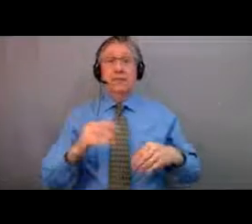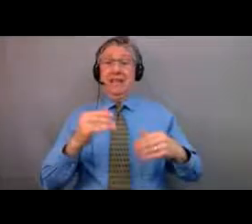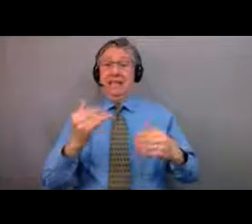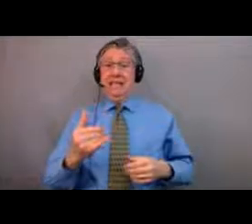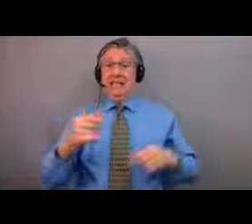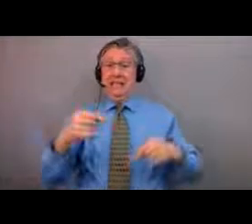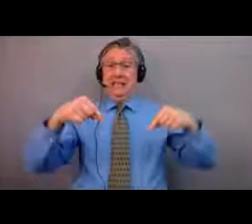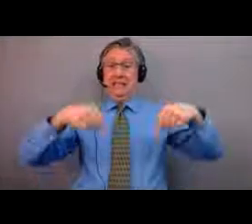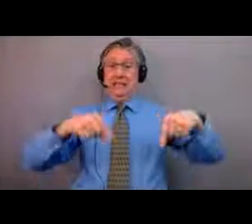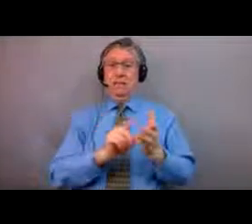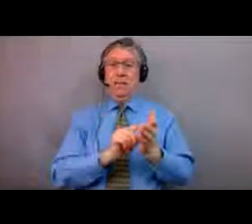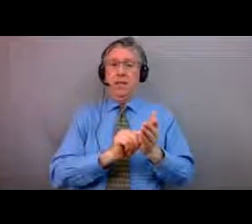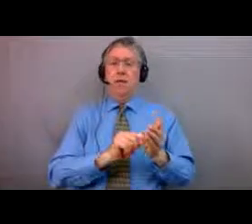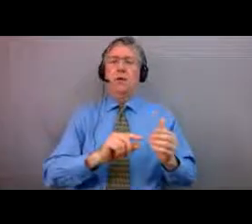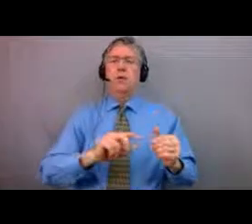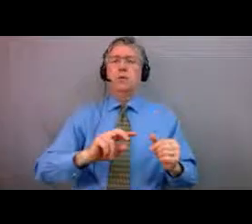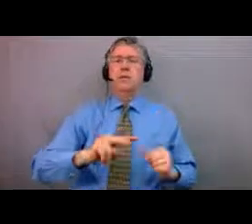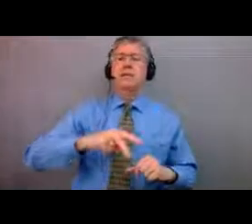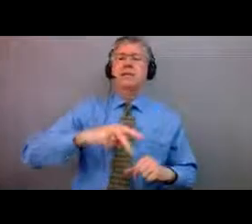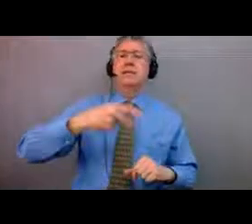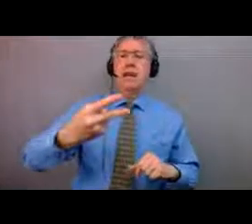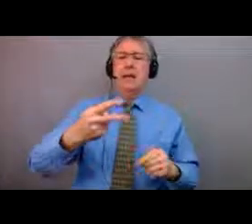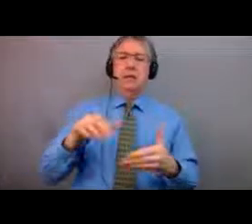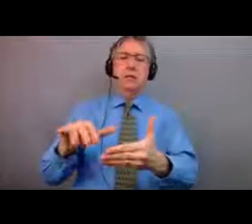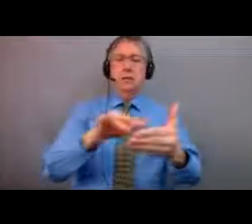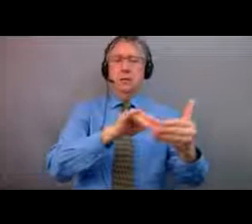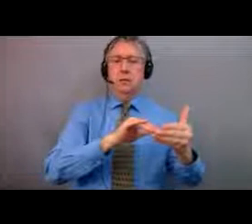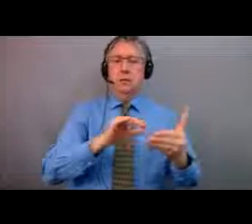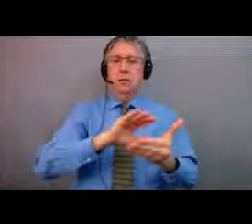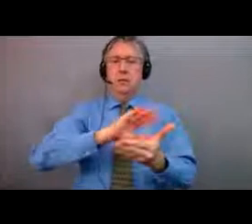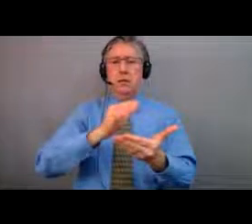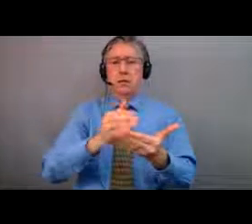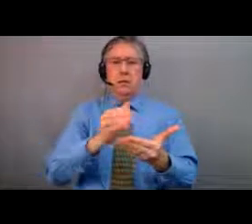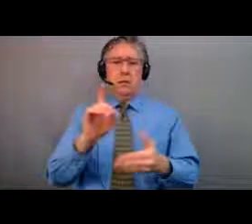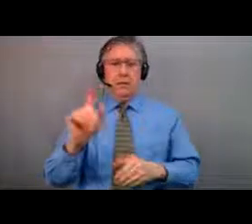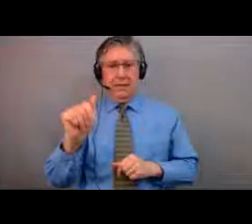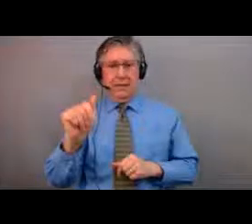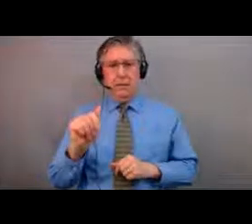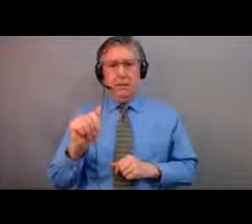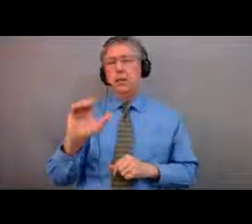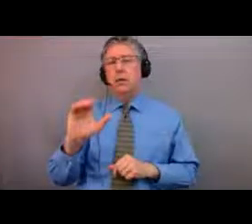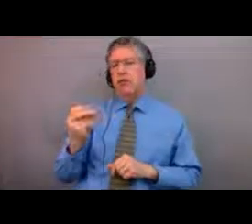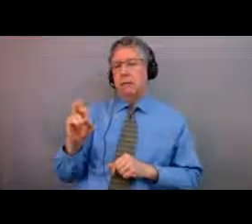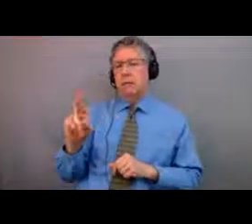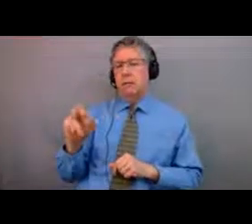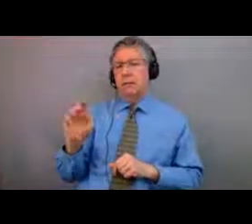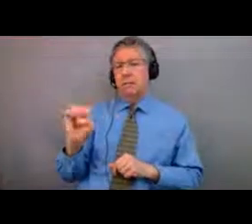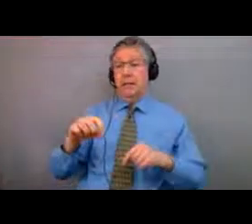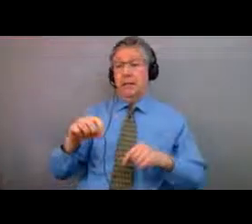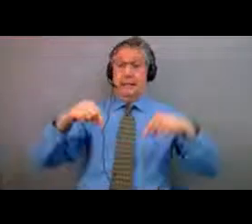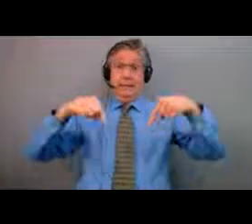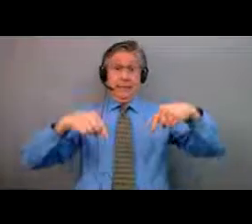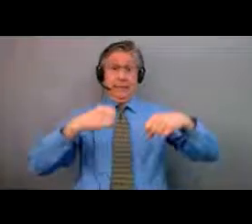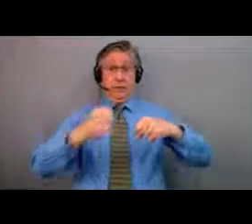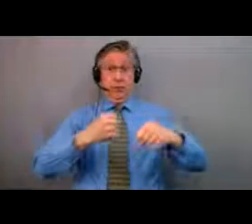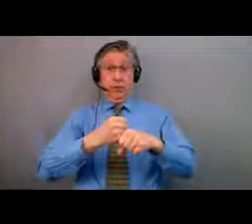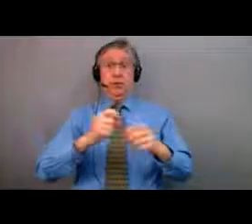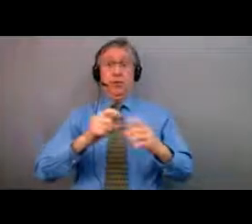developed by Chris Sabine. This is the second set, and we're now actually this year into our third analysis, the third